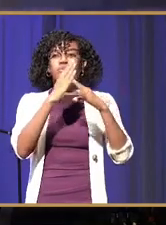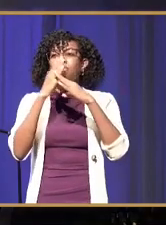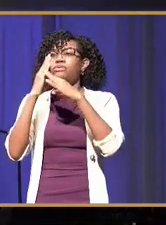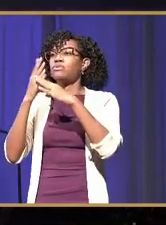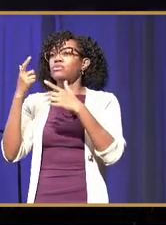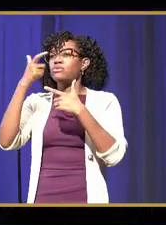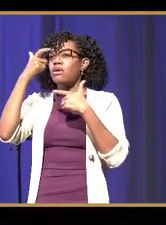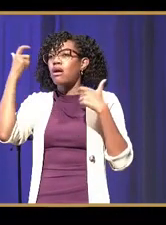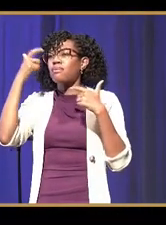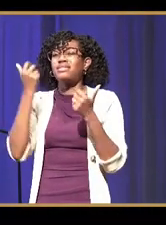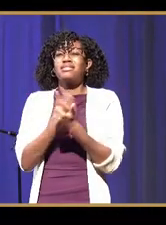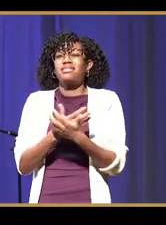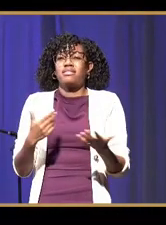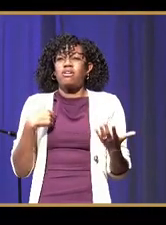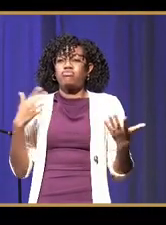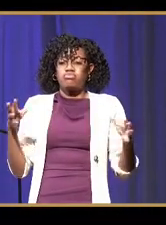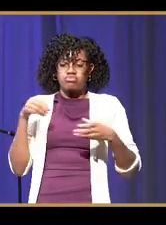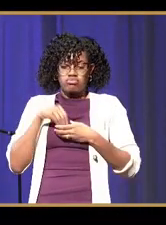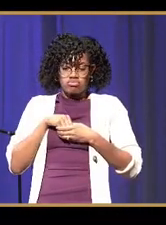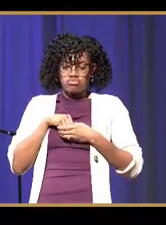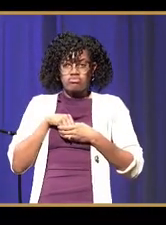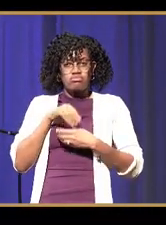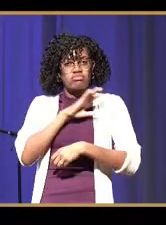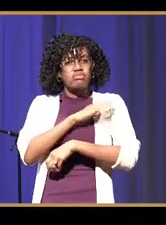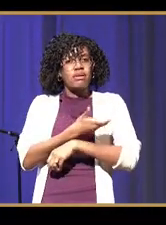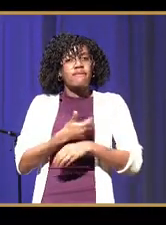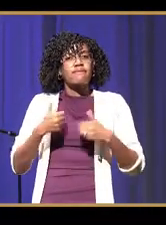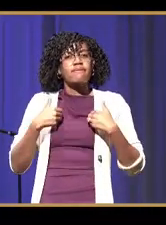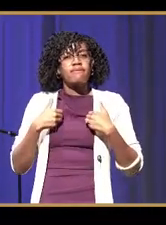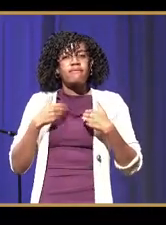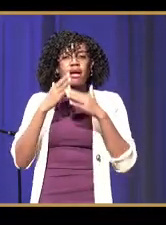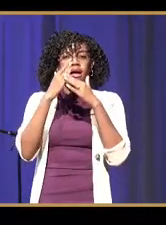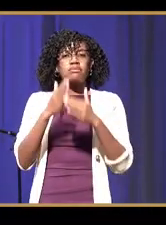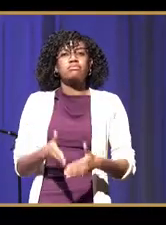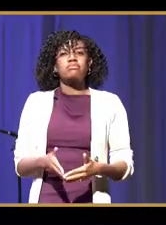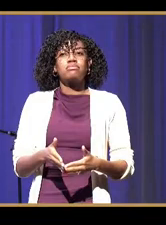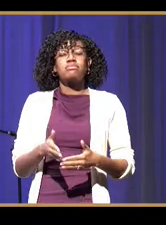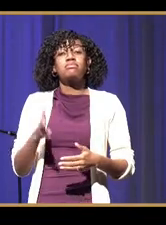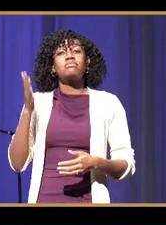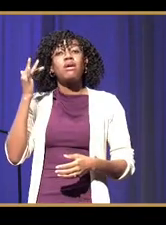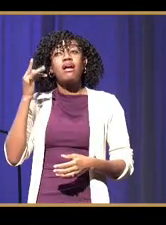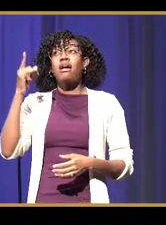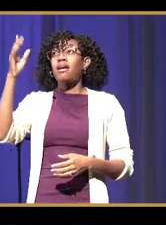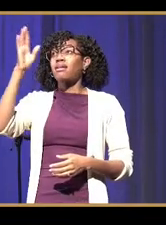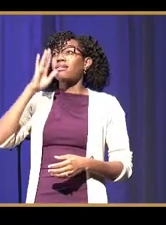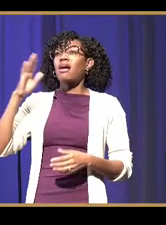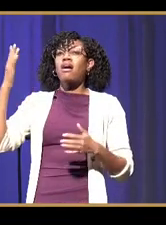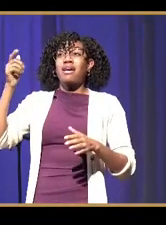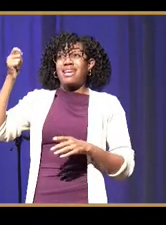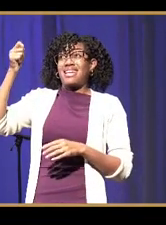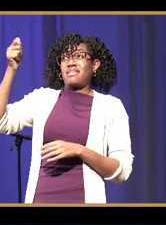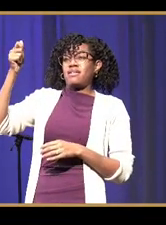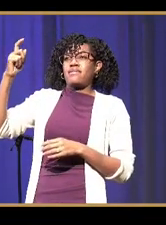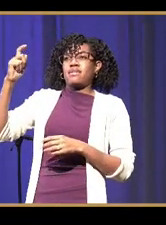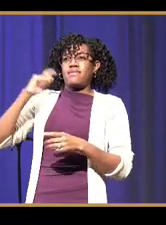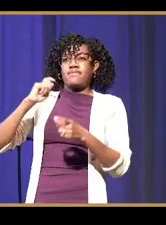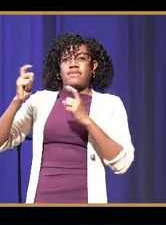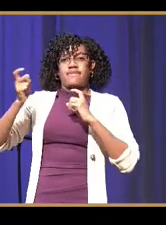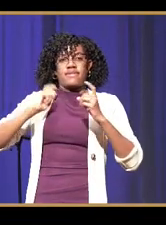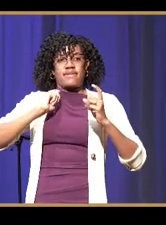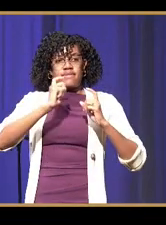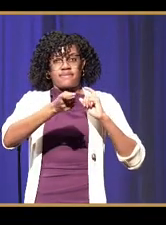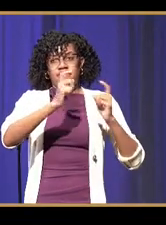any, just anything. Because what God does is he deposits himself in us